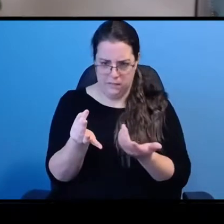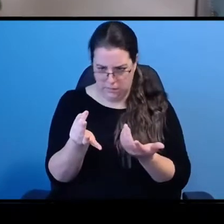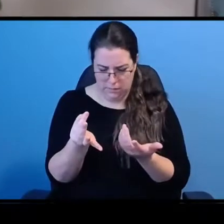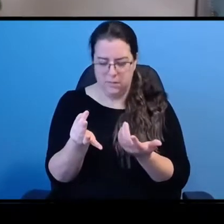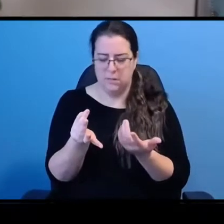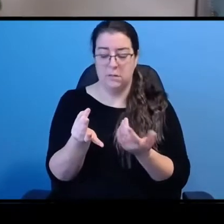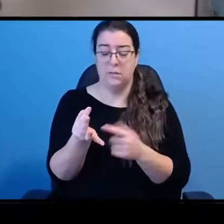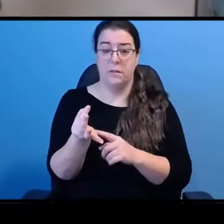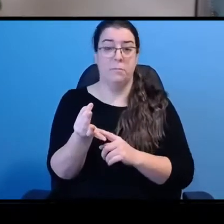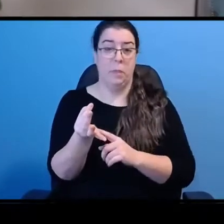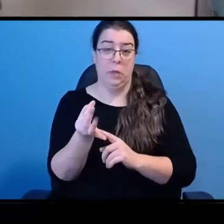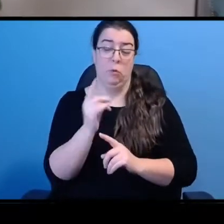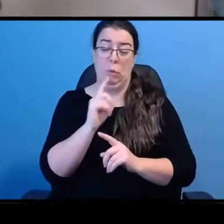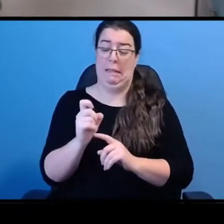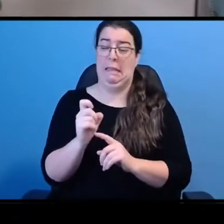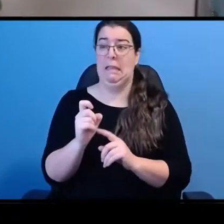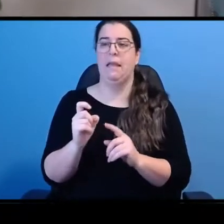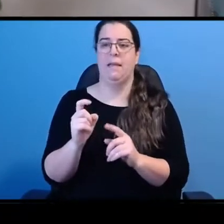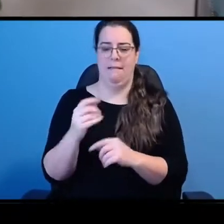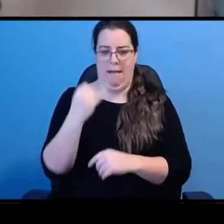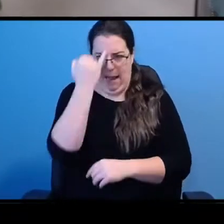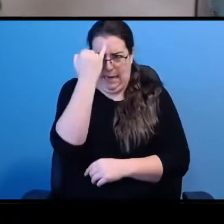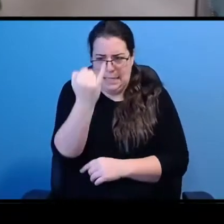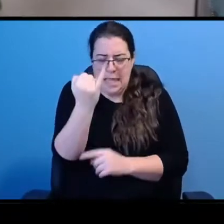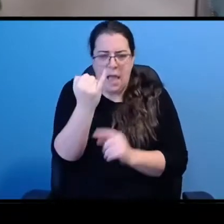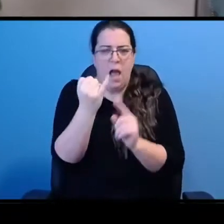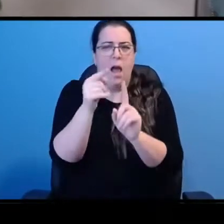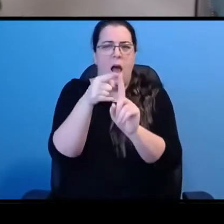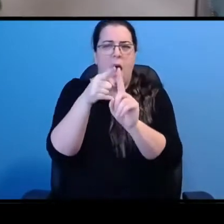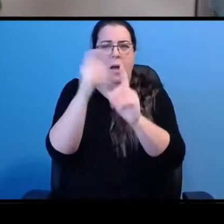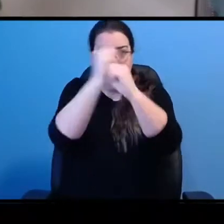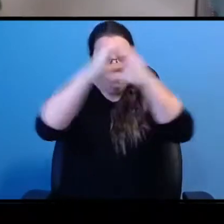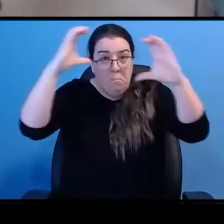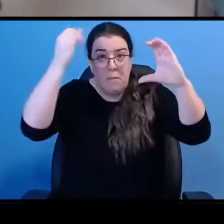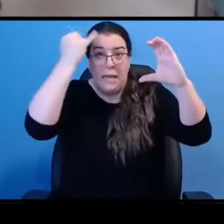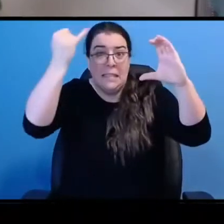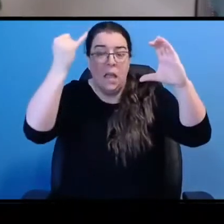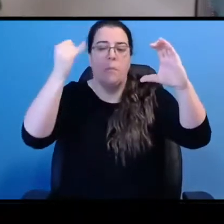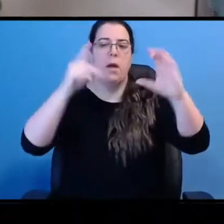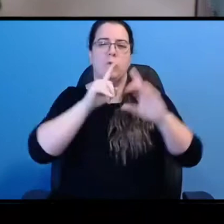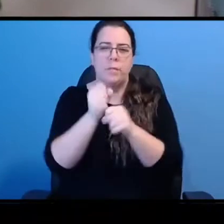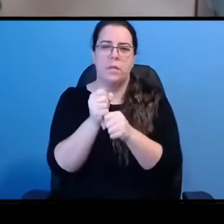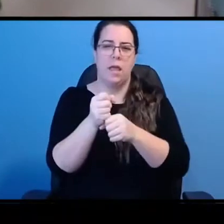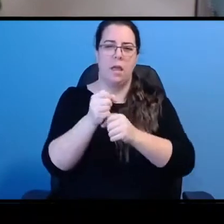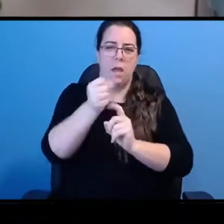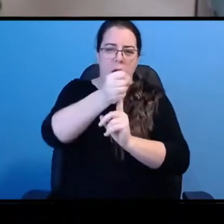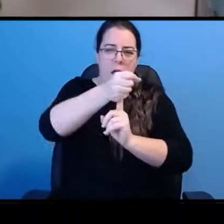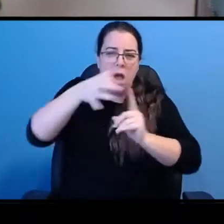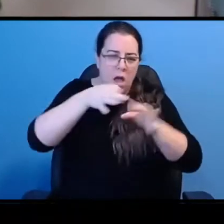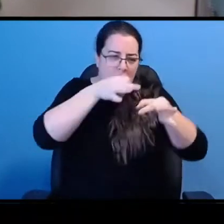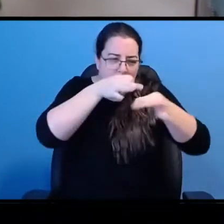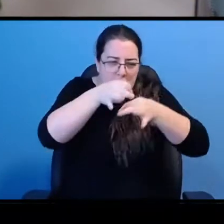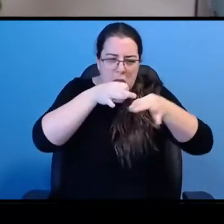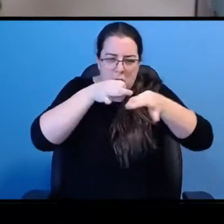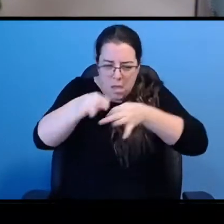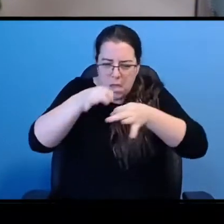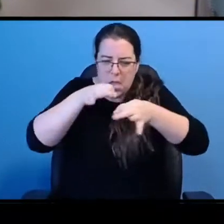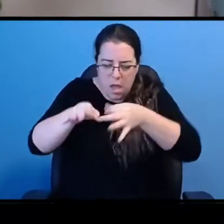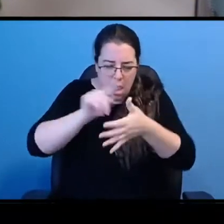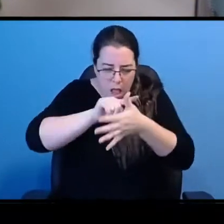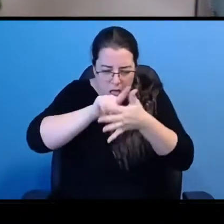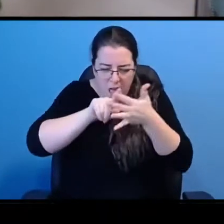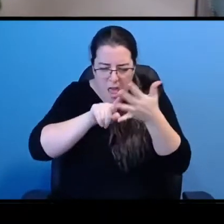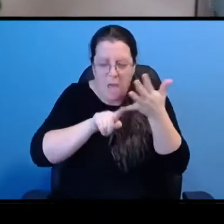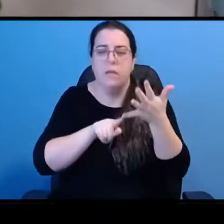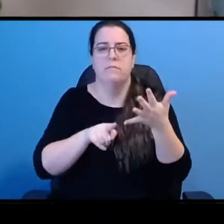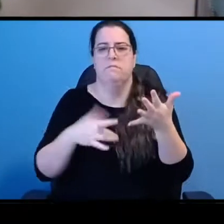think of some of the smaller details, and grant writing forces you to do that. You sort of have to think big picture, and